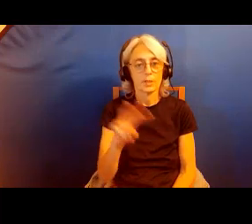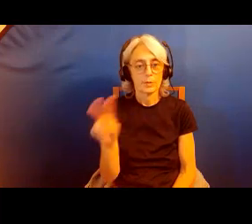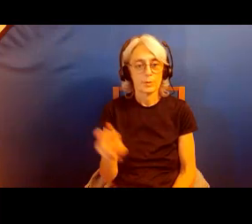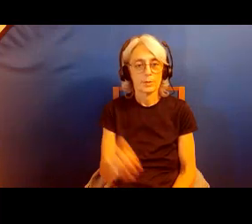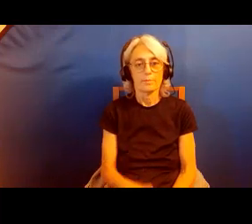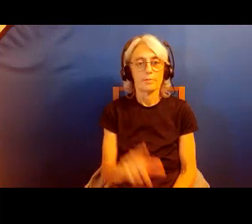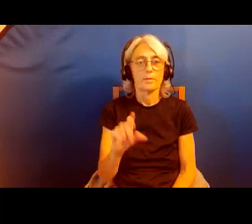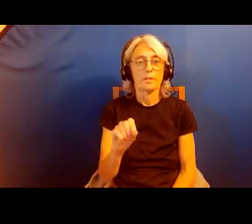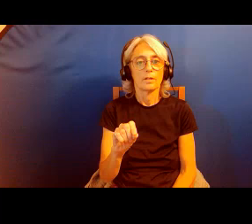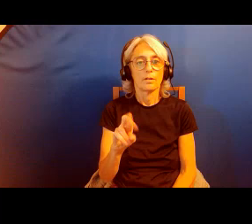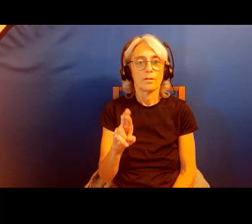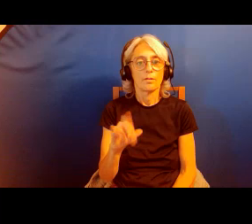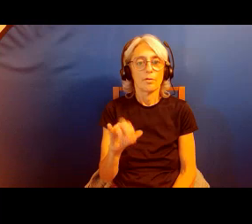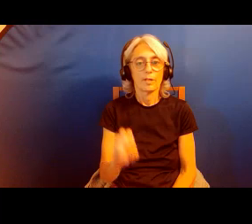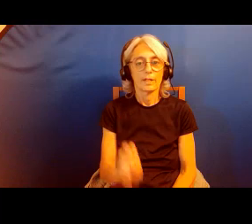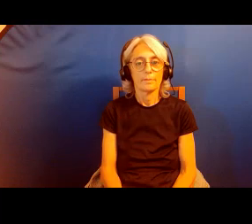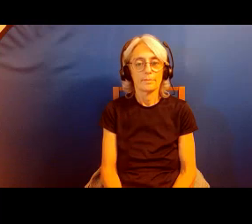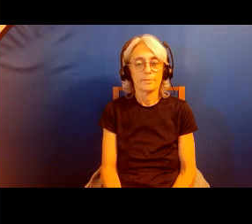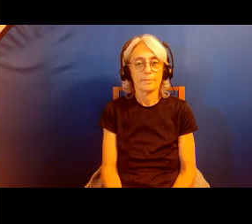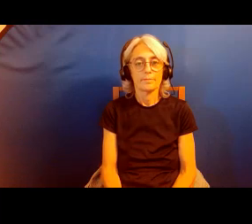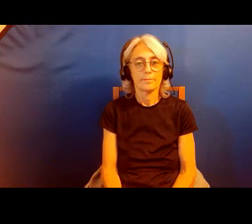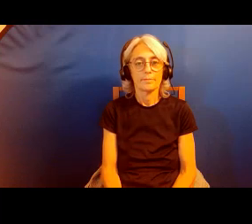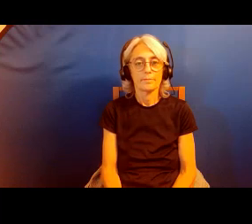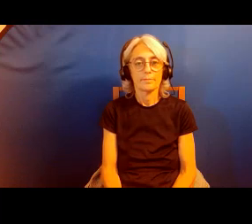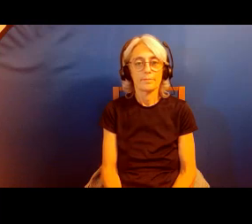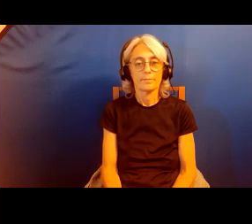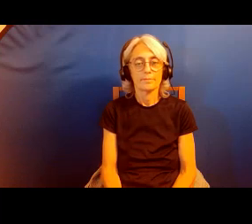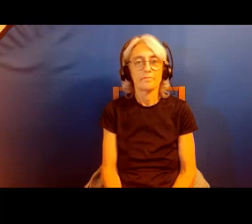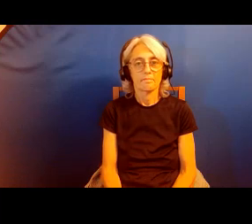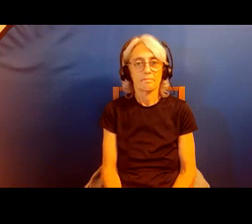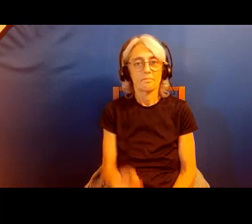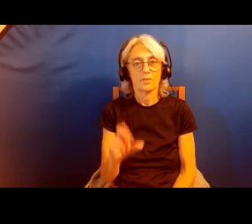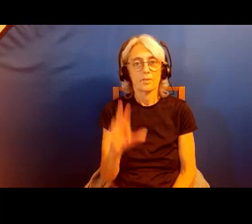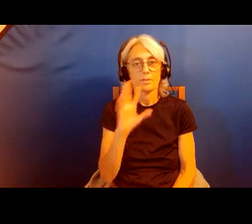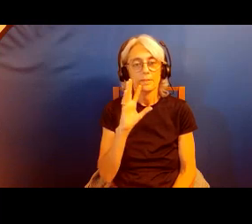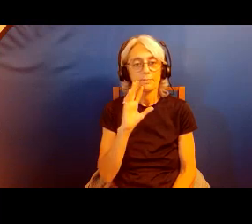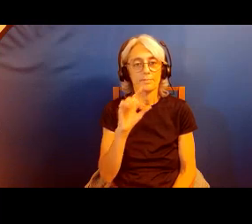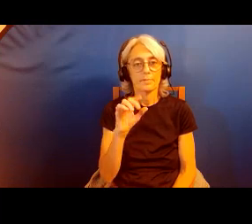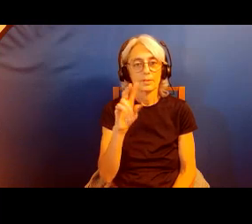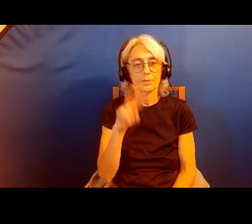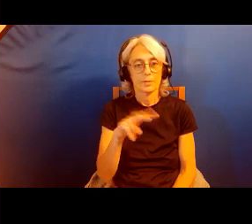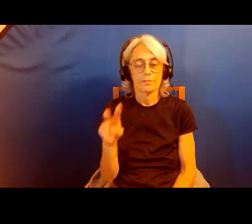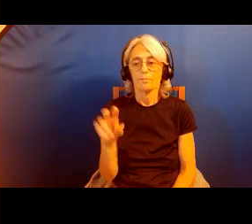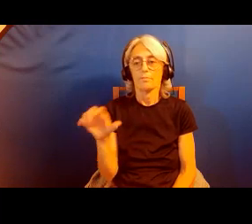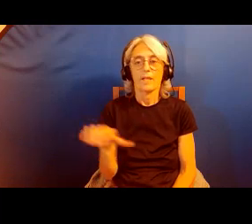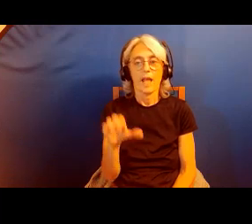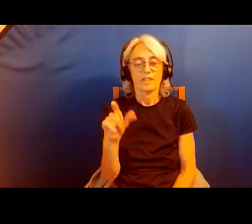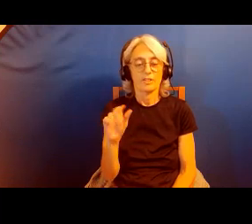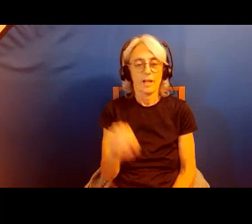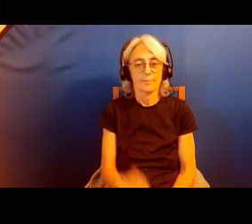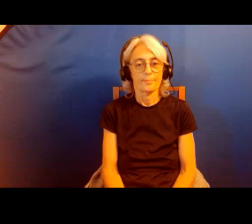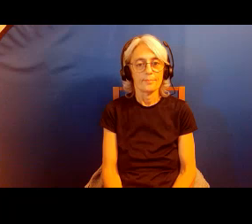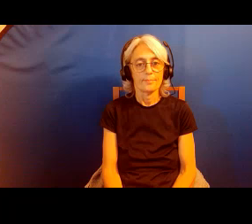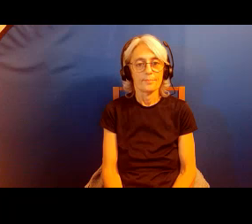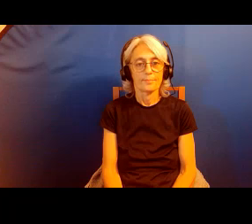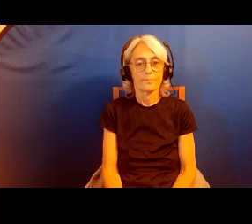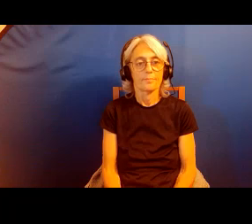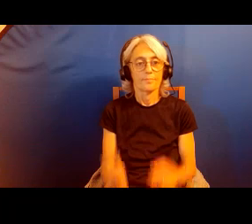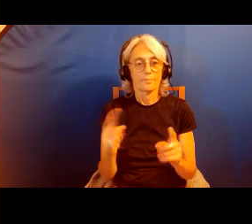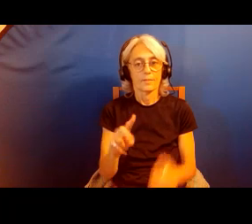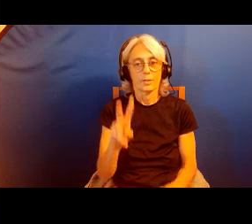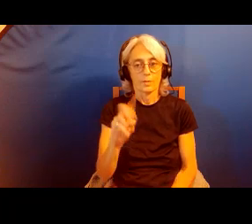Lori. Good afternoon, Commissioners. Tab 22 is an action item. In